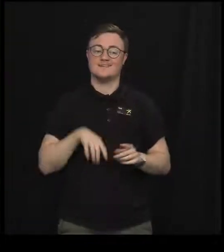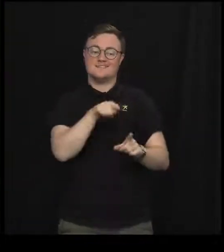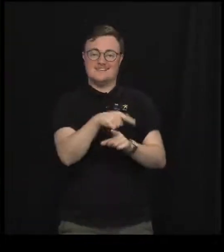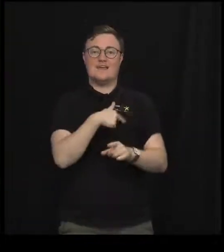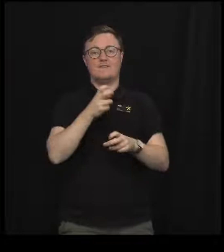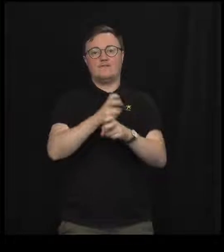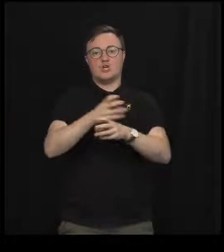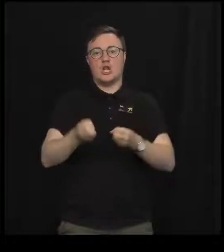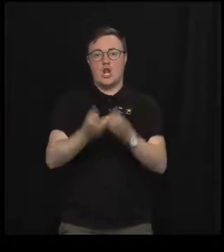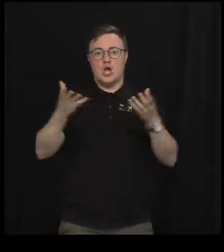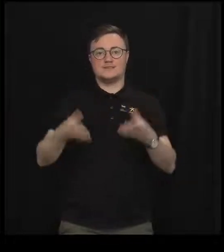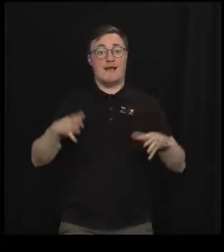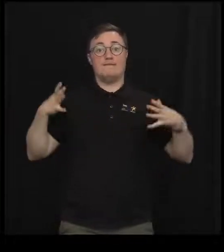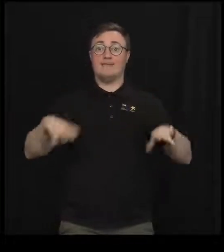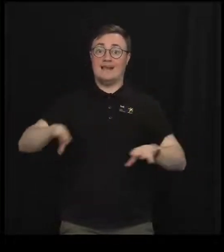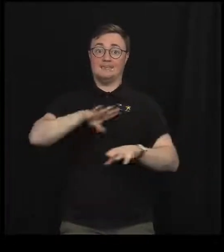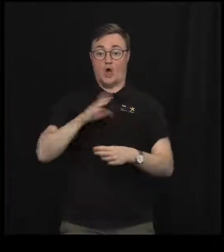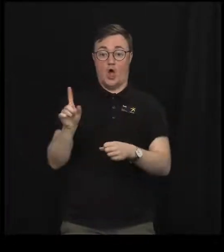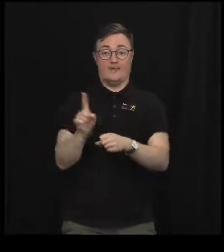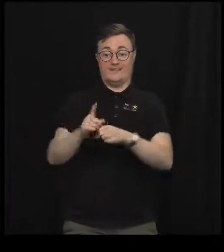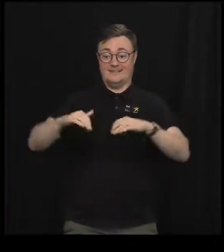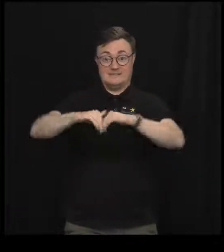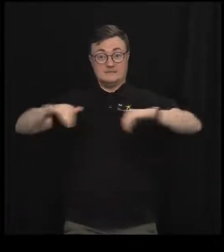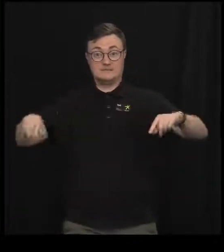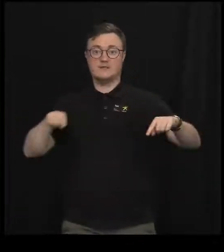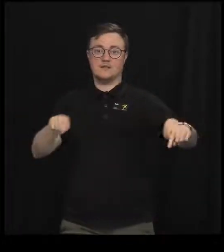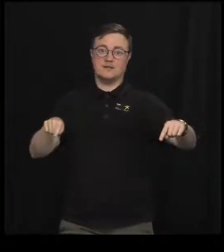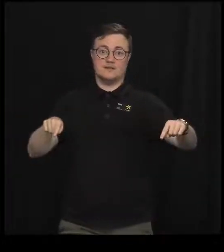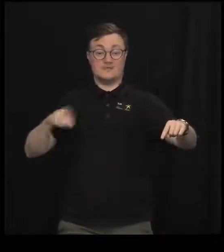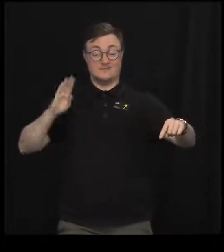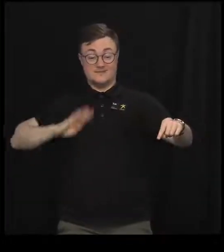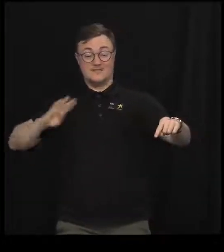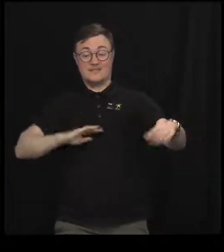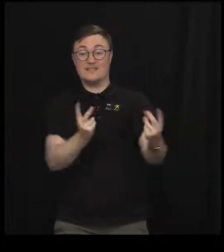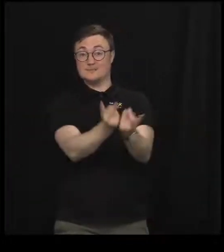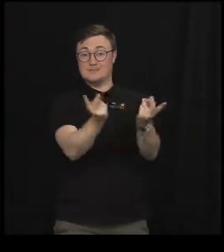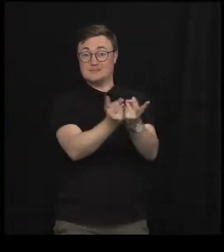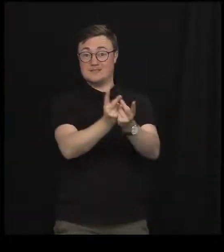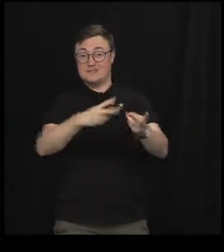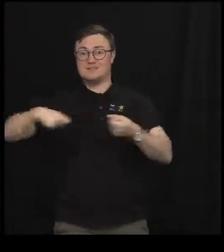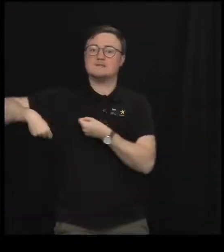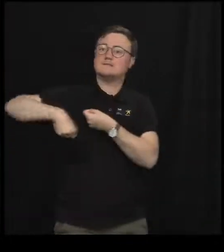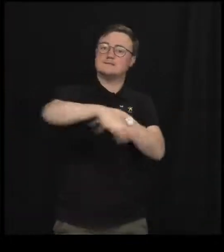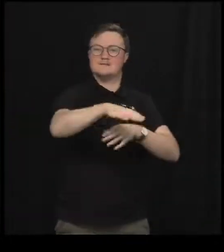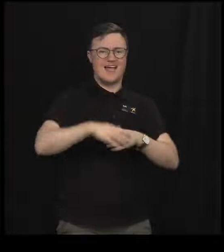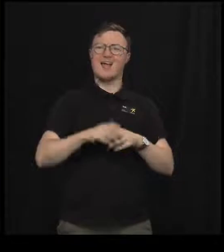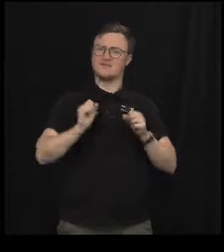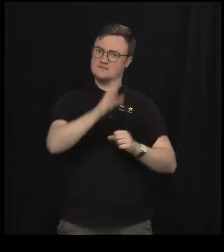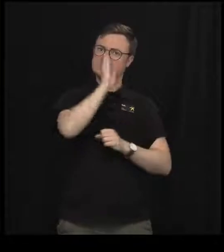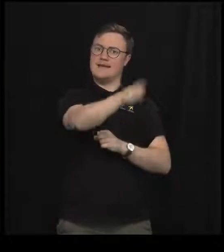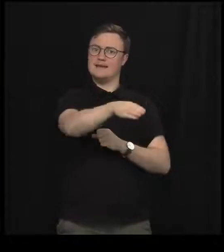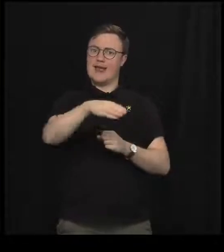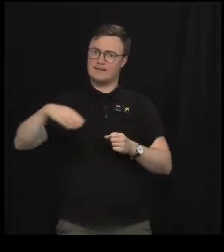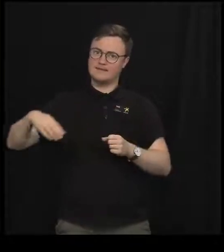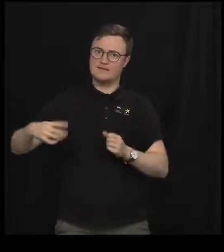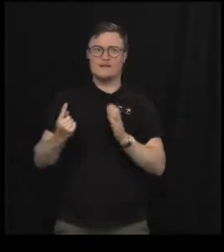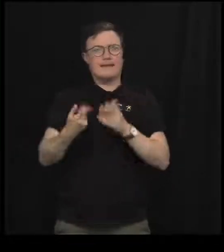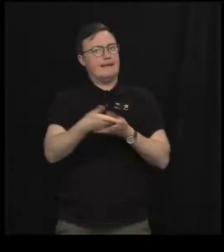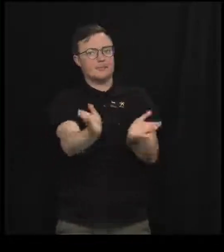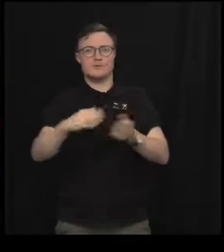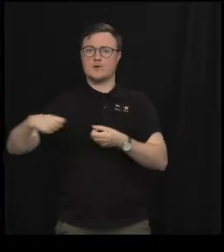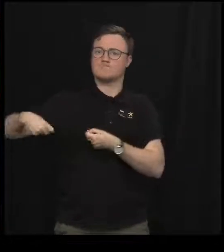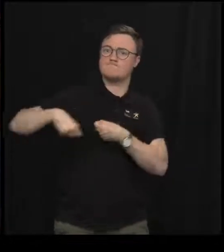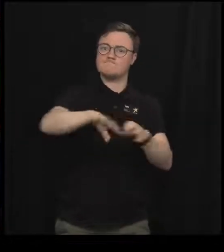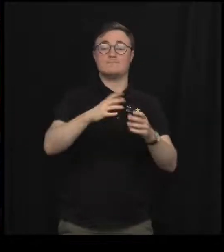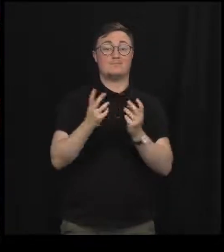there is no gap, using our expertise in building an innovative financial instrument, SIDA's resources,